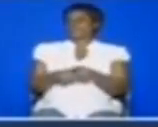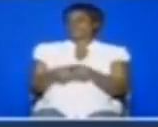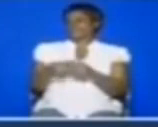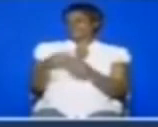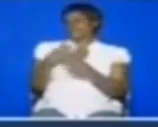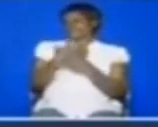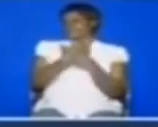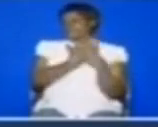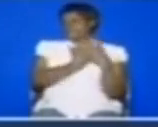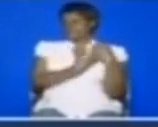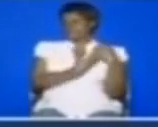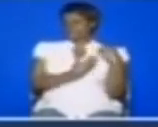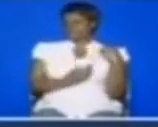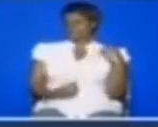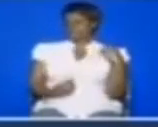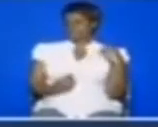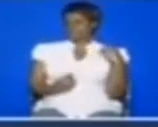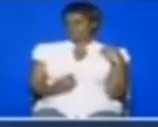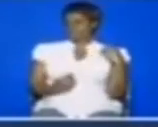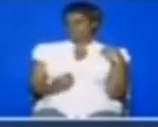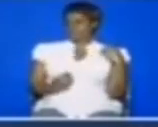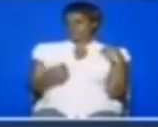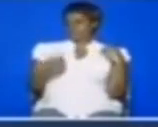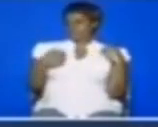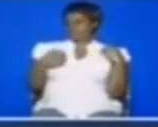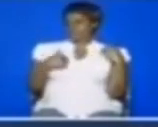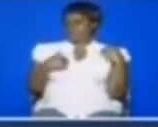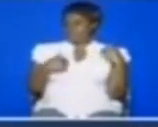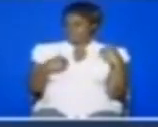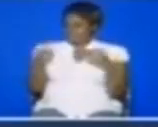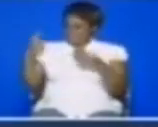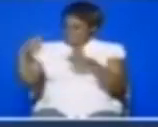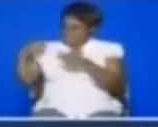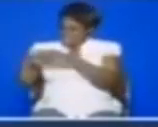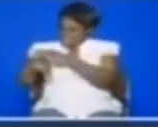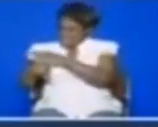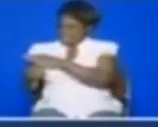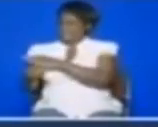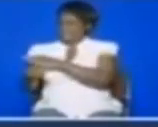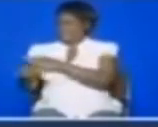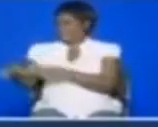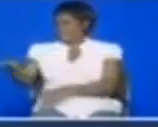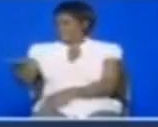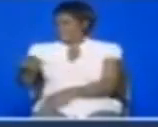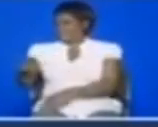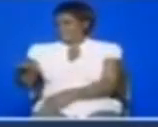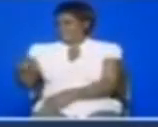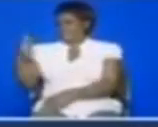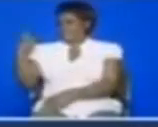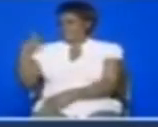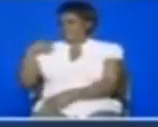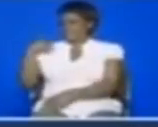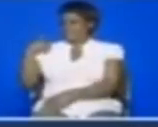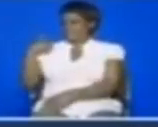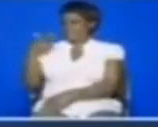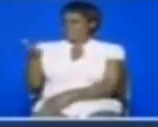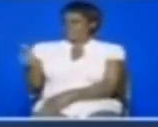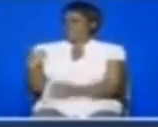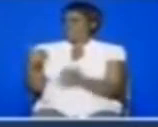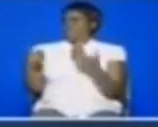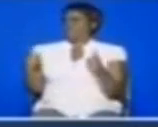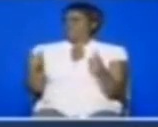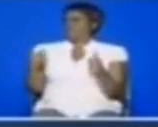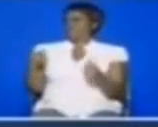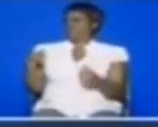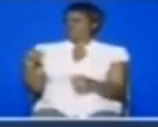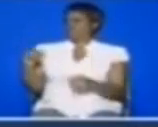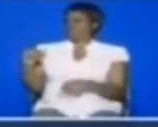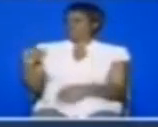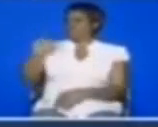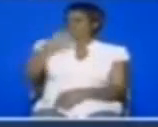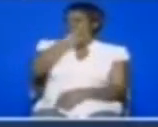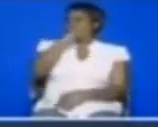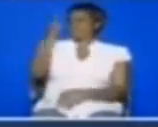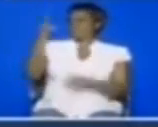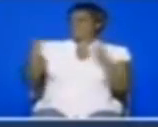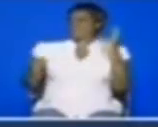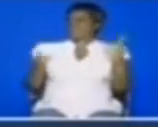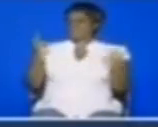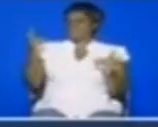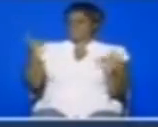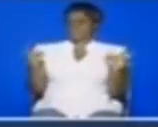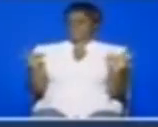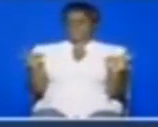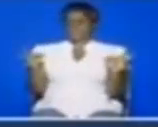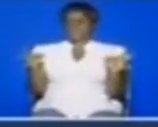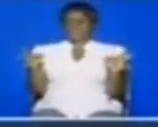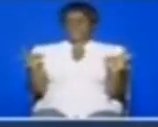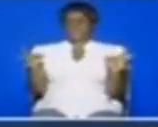I mean, the more I go right deep into the areas that I haven't been for a long time, I mean, Embakasi, we covered quite a bit